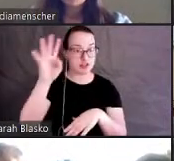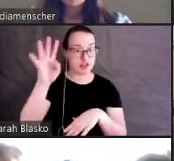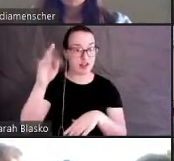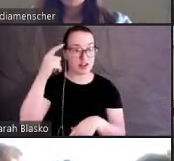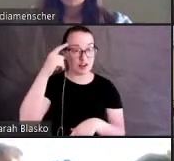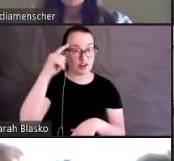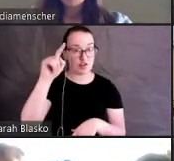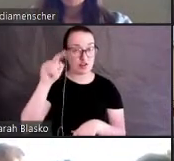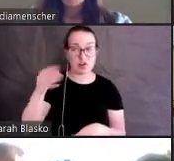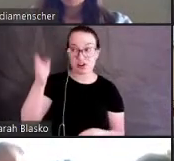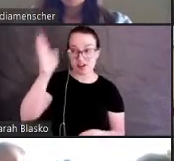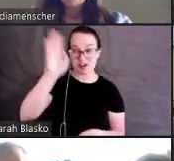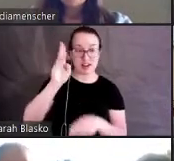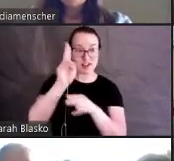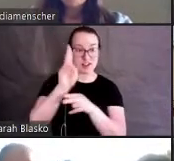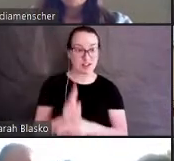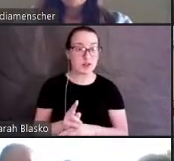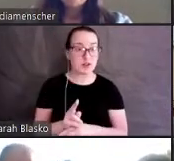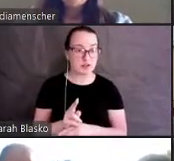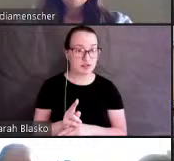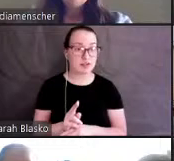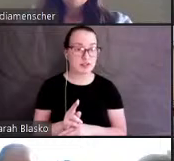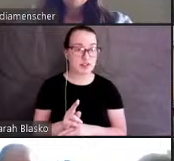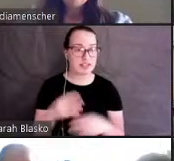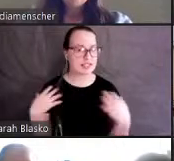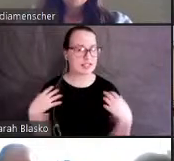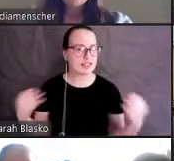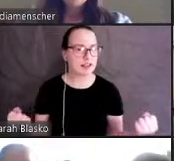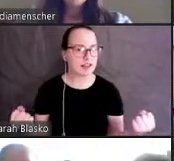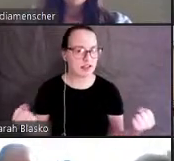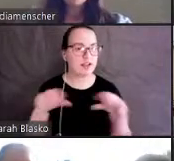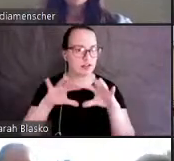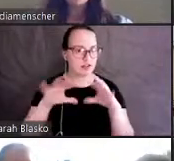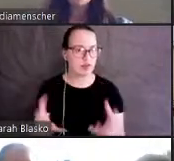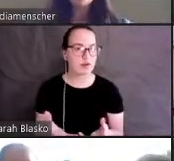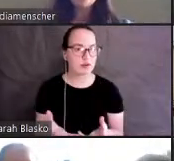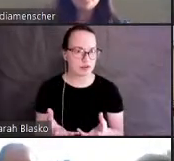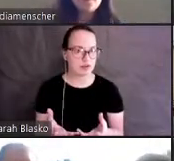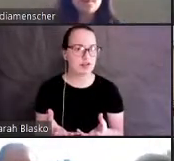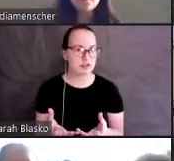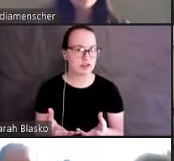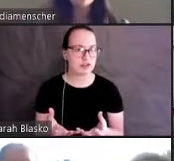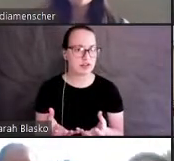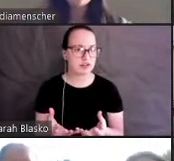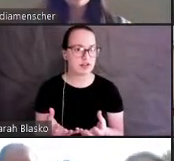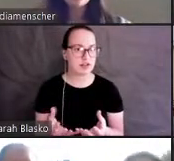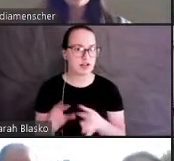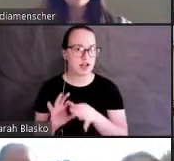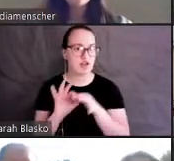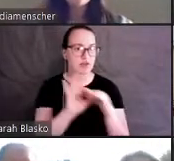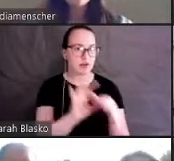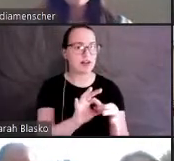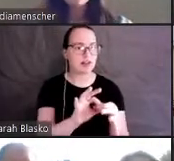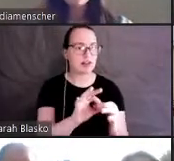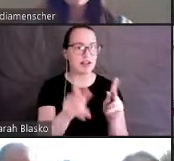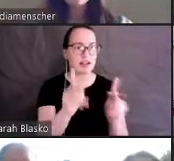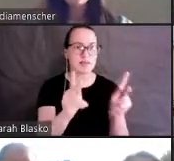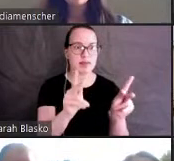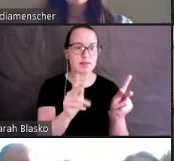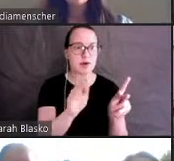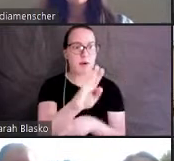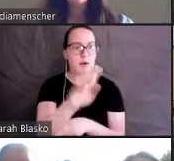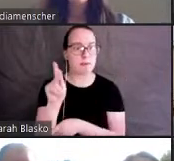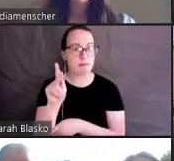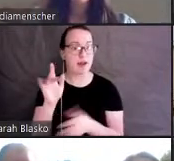uses that heals the world and reconciles people back to himself. That the church isn't